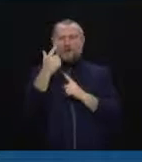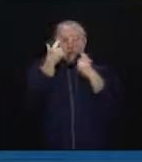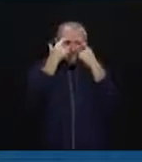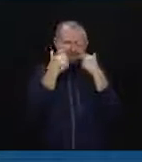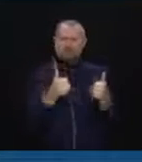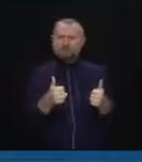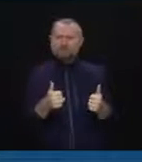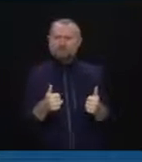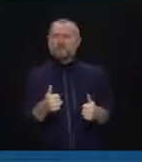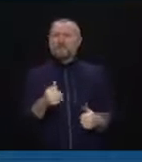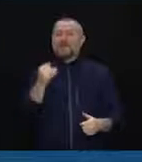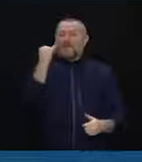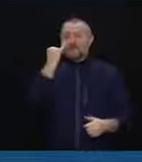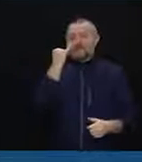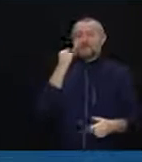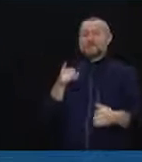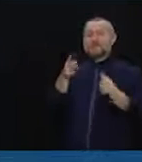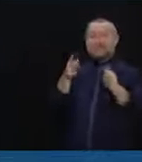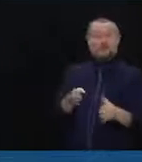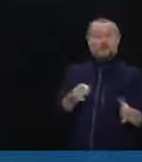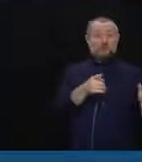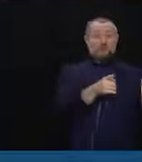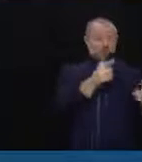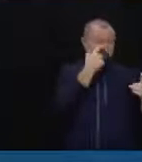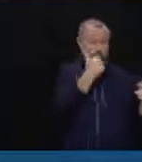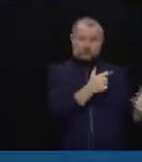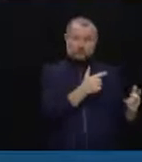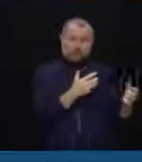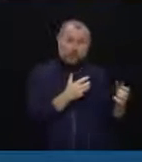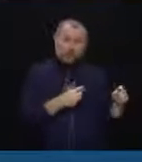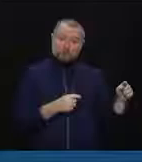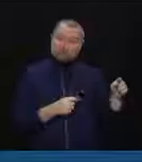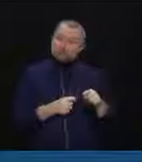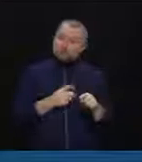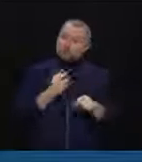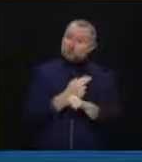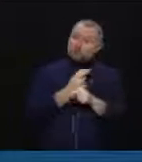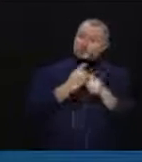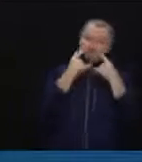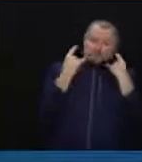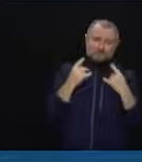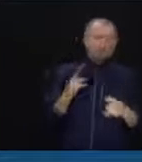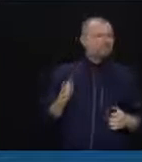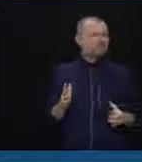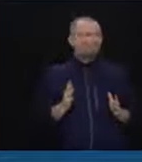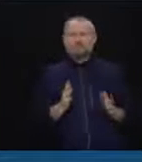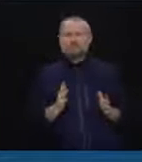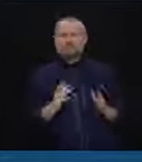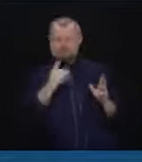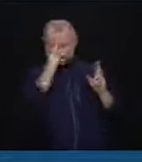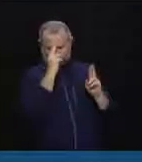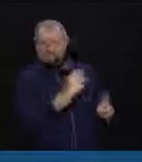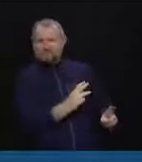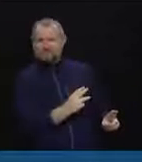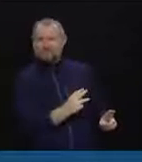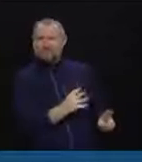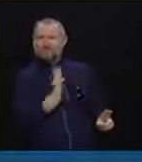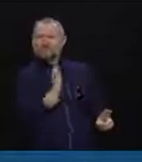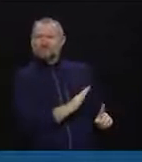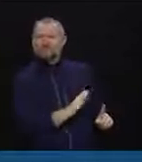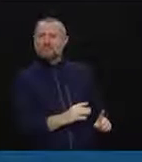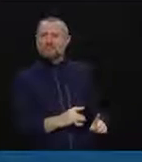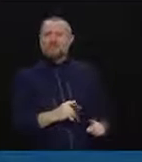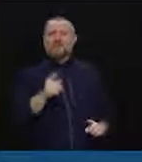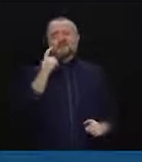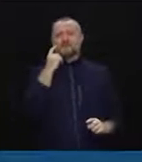masks, continue wearing masks. And I suspect when I walk the streets of New York City, as I often do, I'm still going to see a lot of people